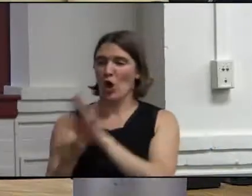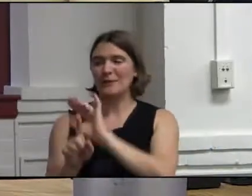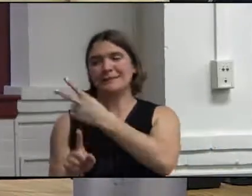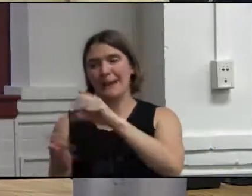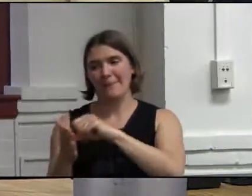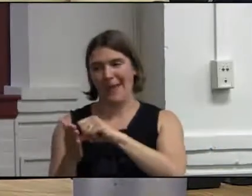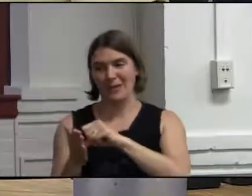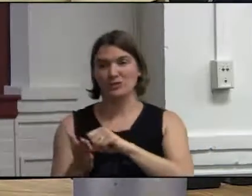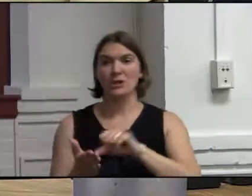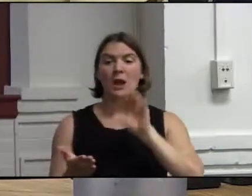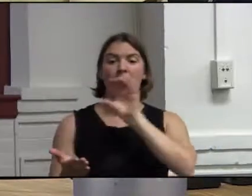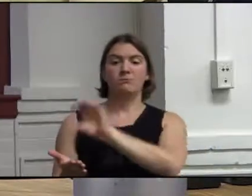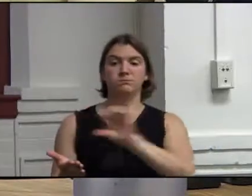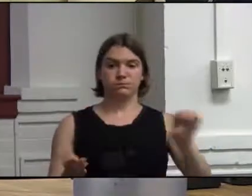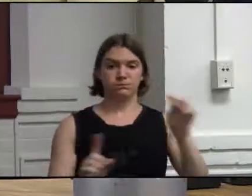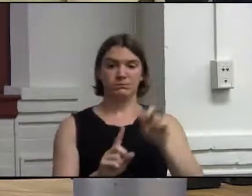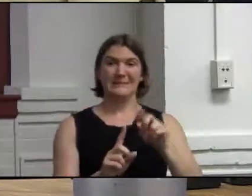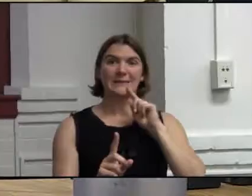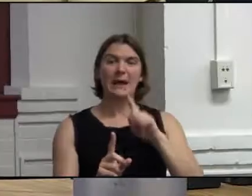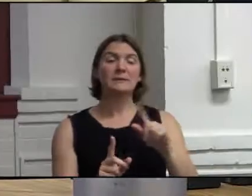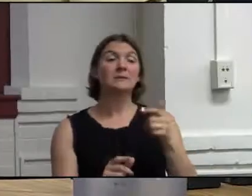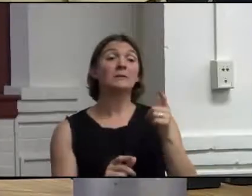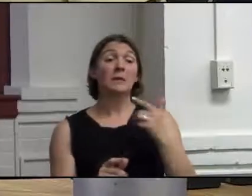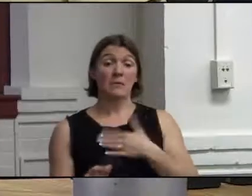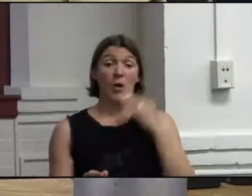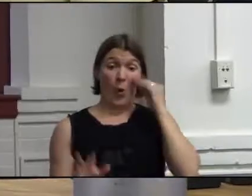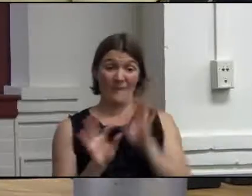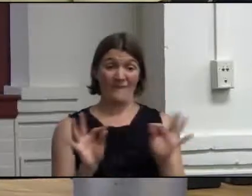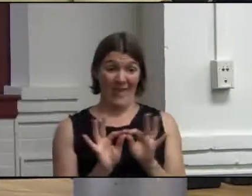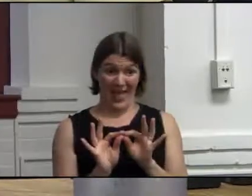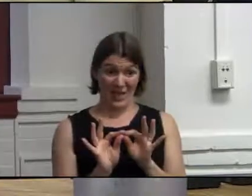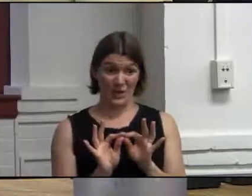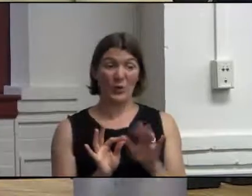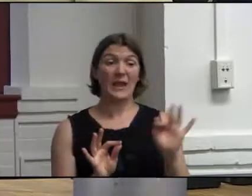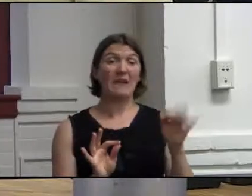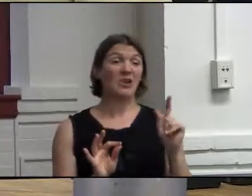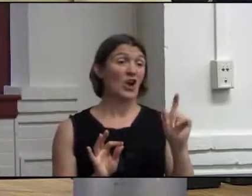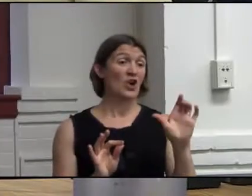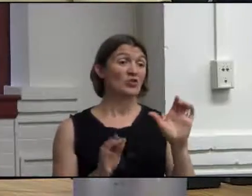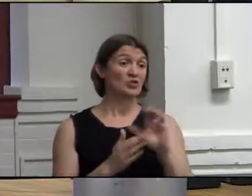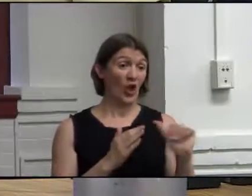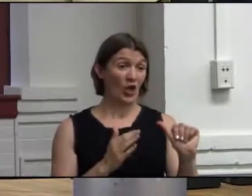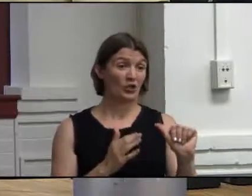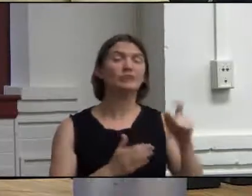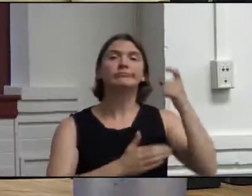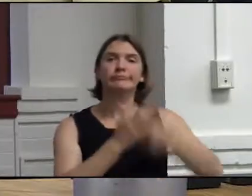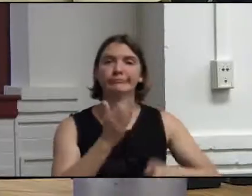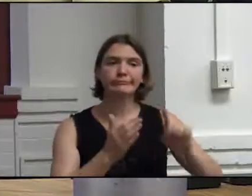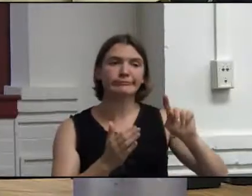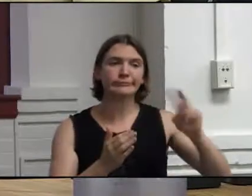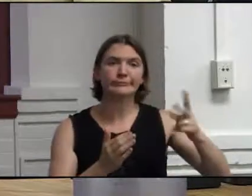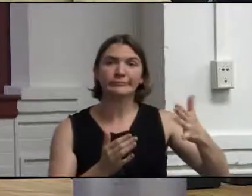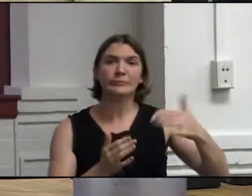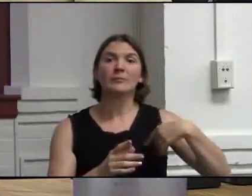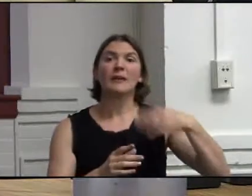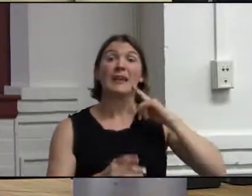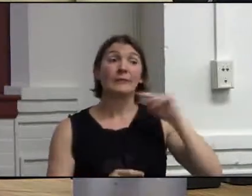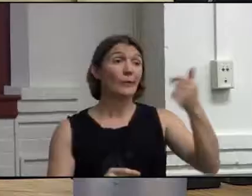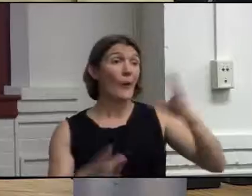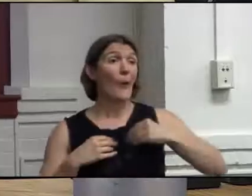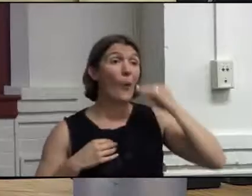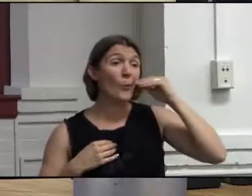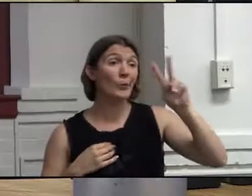material, is where it shows per 100,000 of value, or for those who might own a $200,000 or